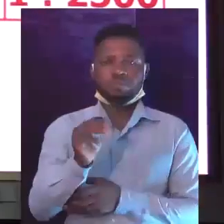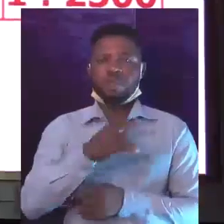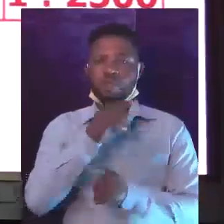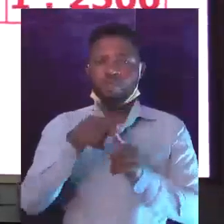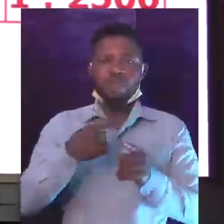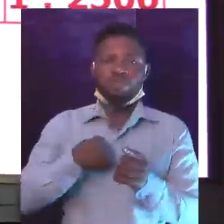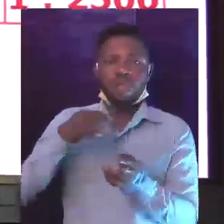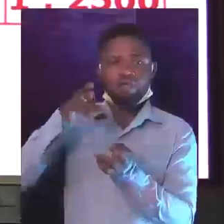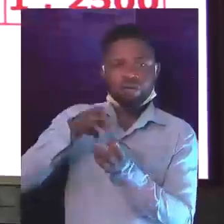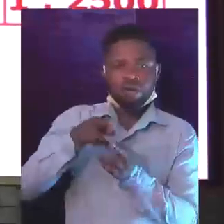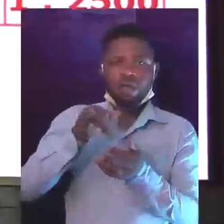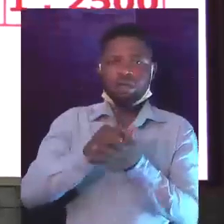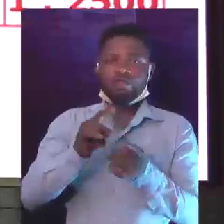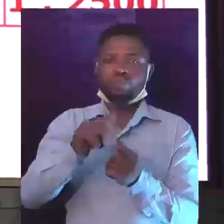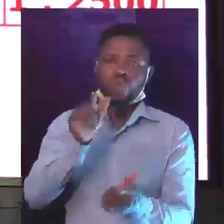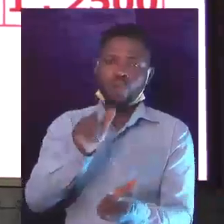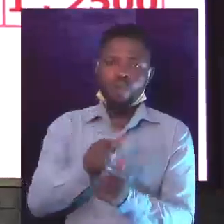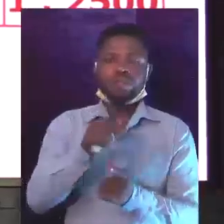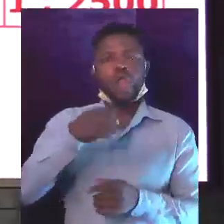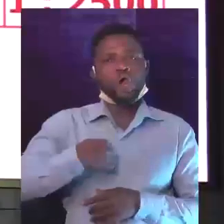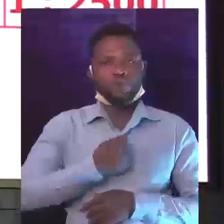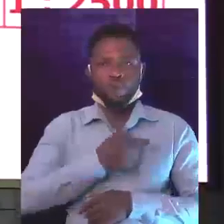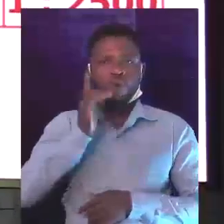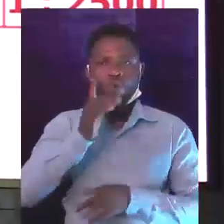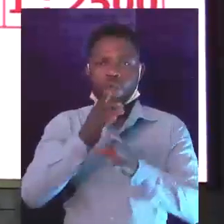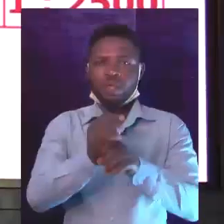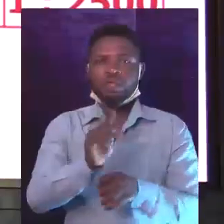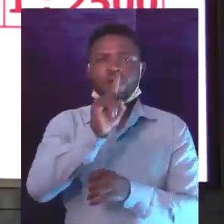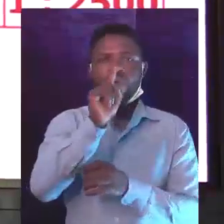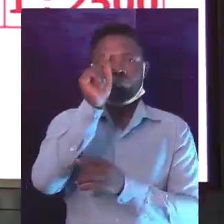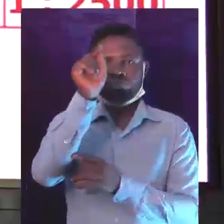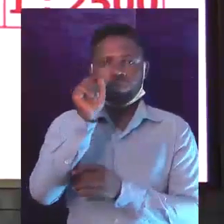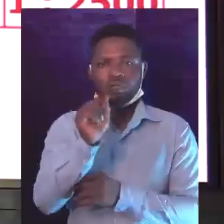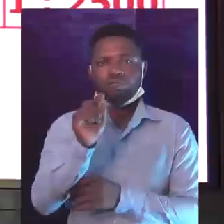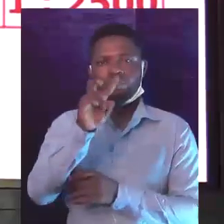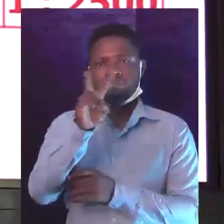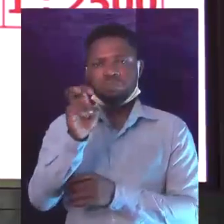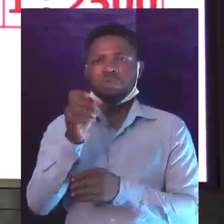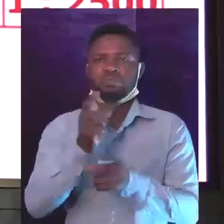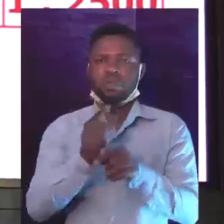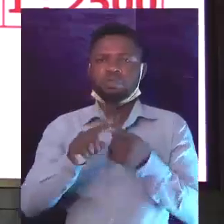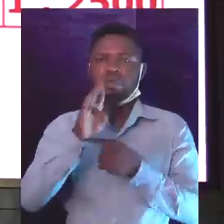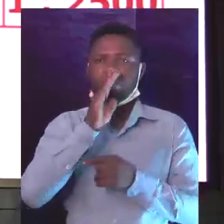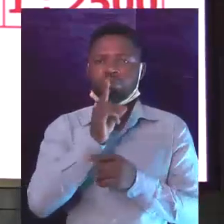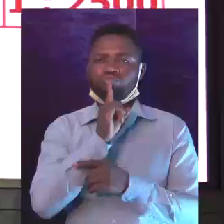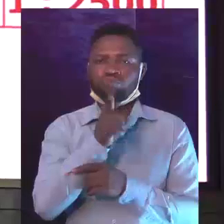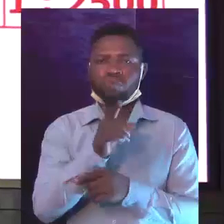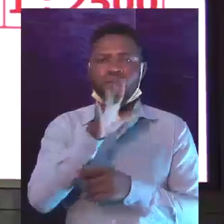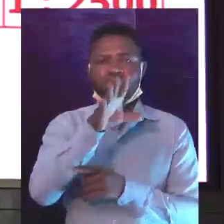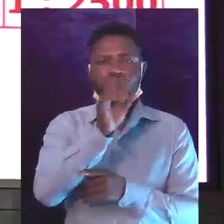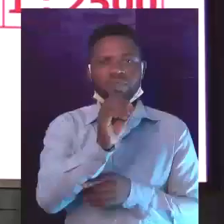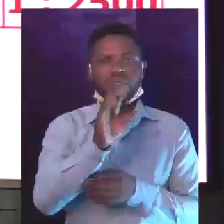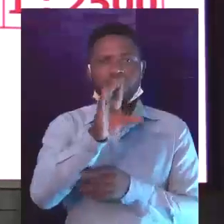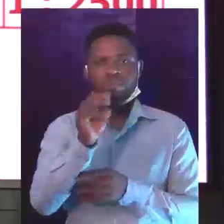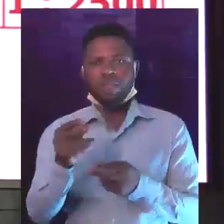when we reduce that to the lowest term, we'll get 1:200. Just to be sure, you get 50 centimeter